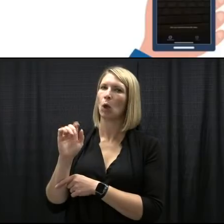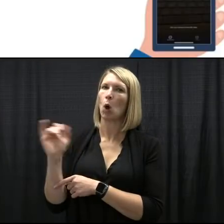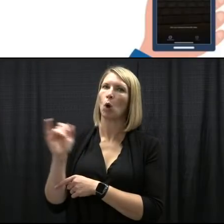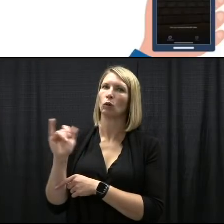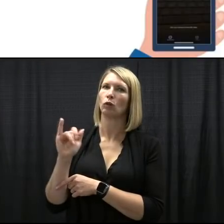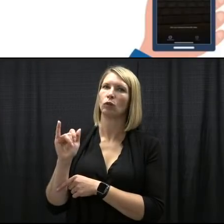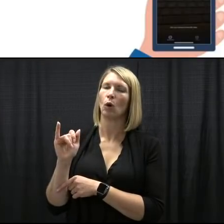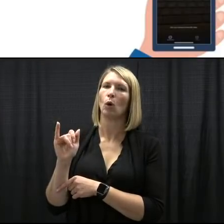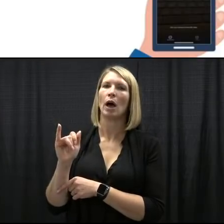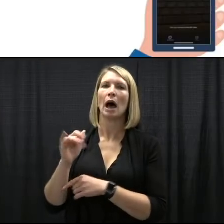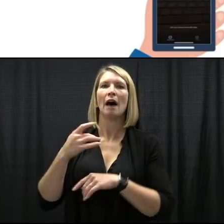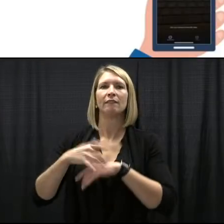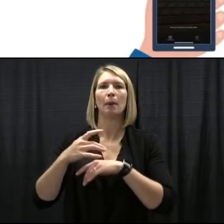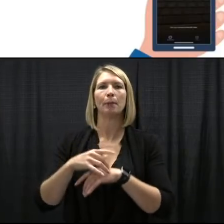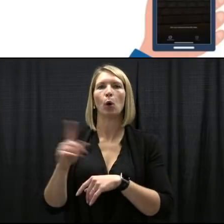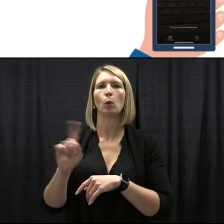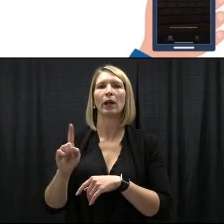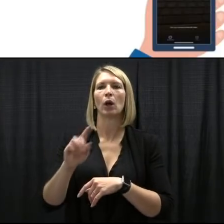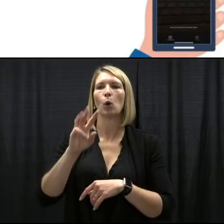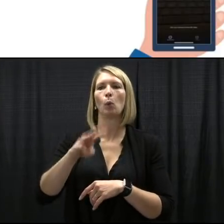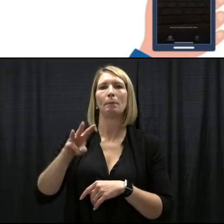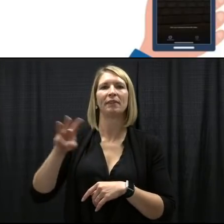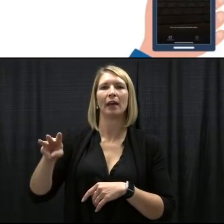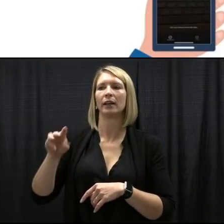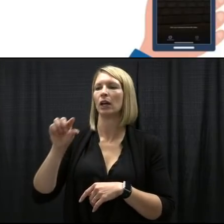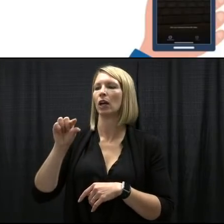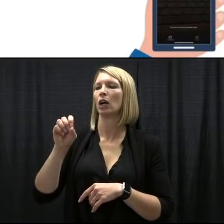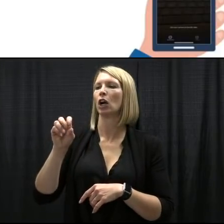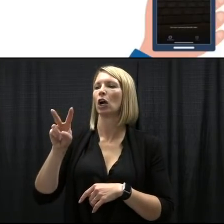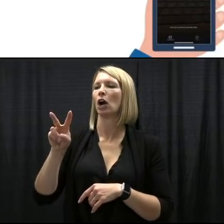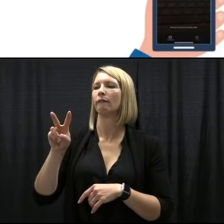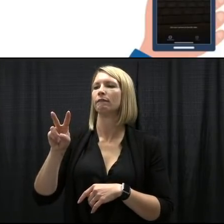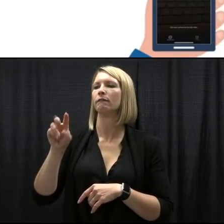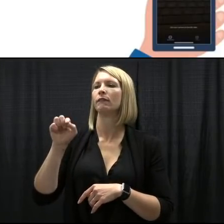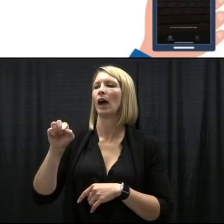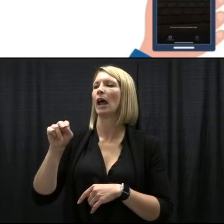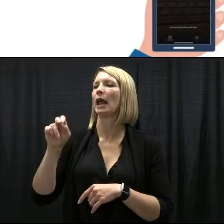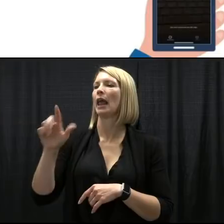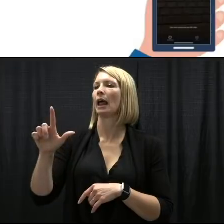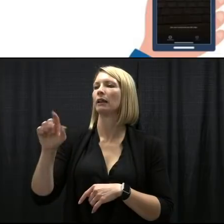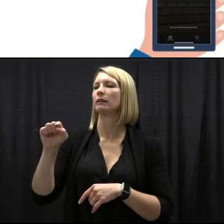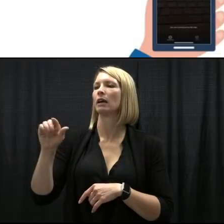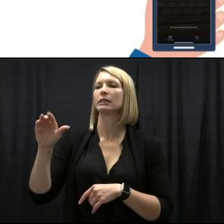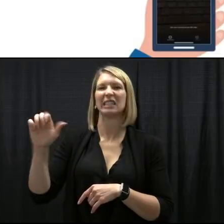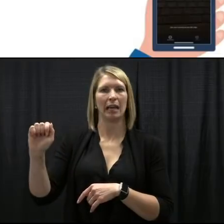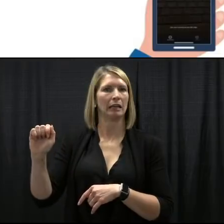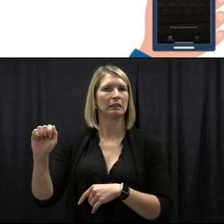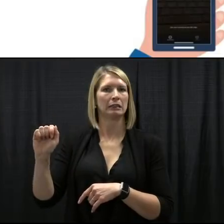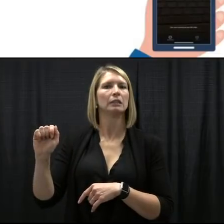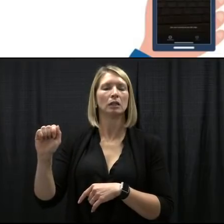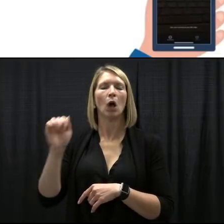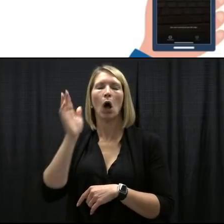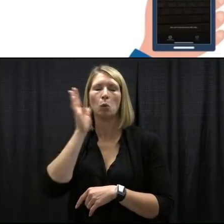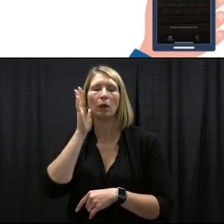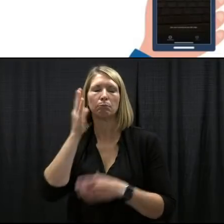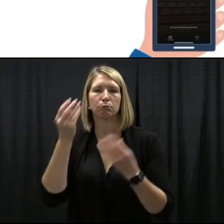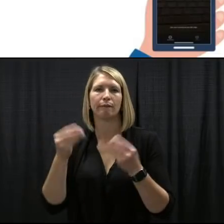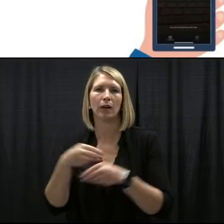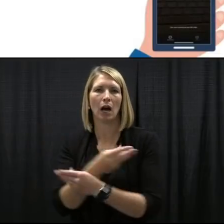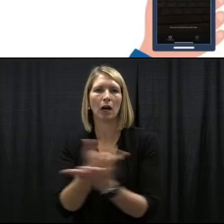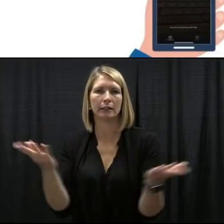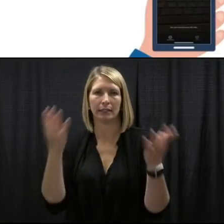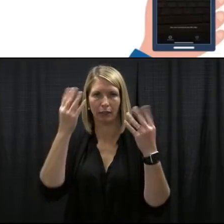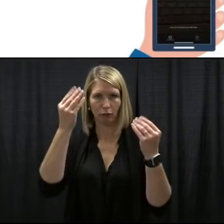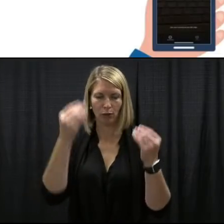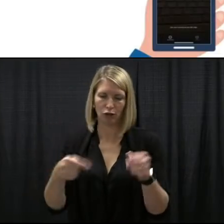in MyGovNL when we launch next week, so you'll be able to do it in there as well. So this vaccination record will be scanned or